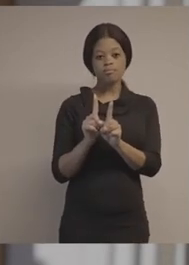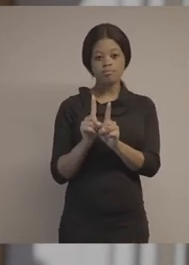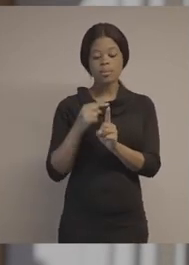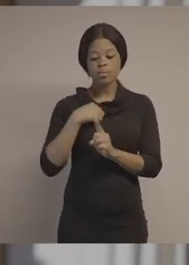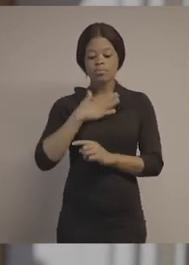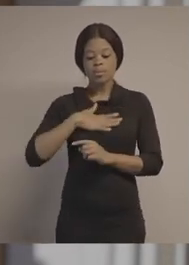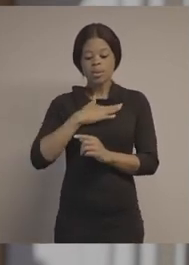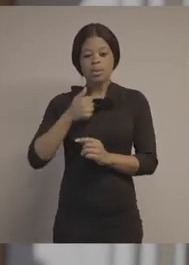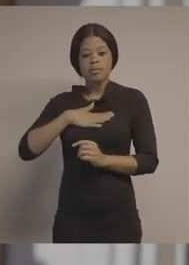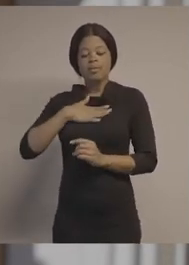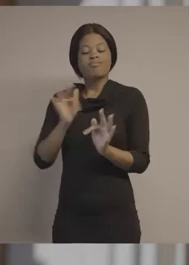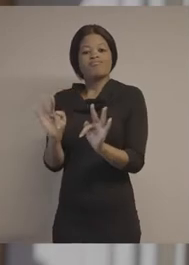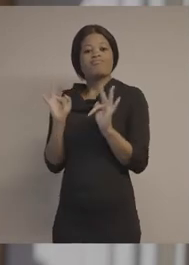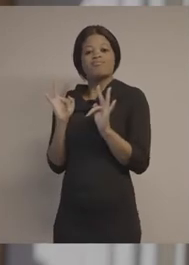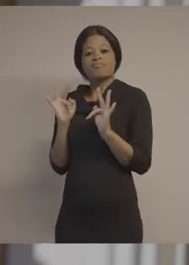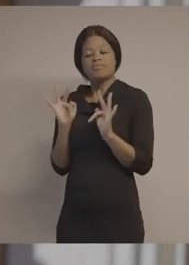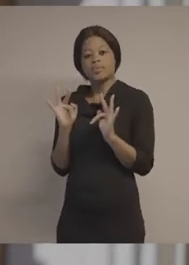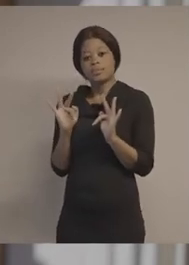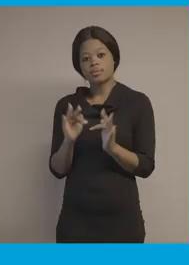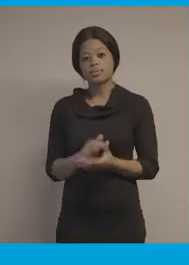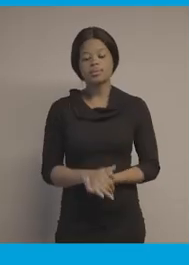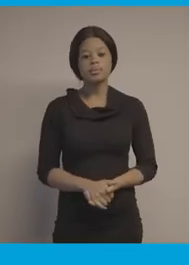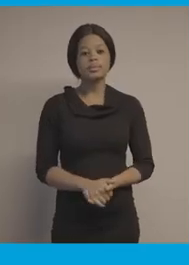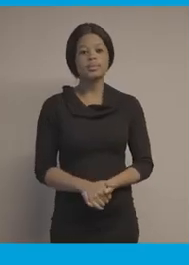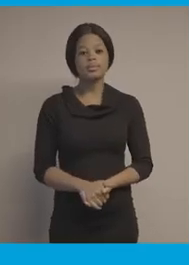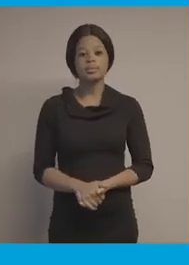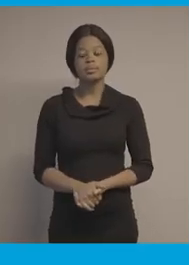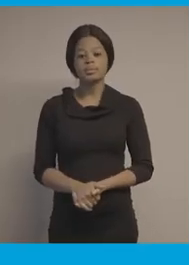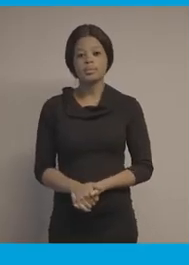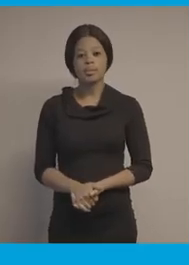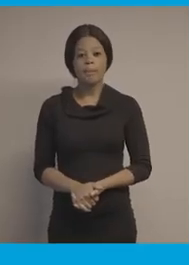her, made me feel a bit inferior and a bit feared.